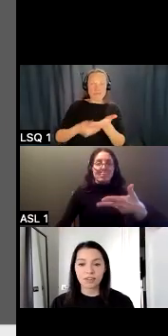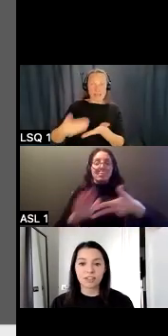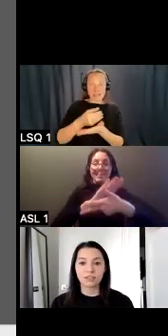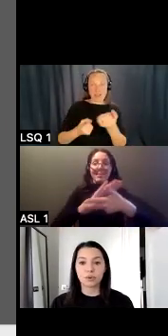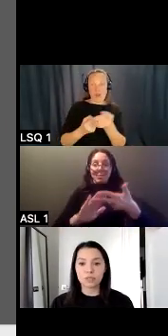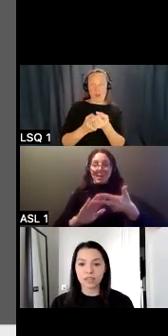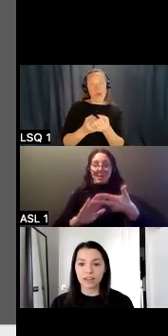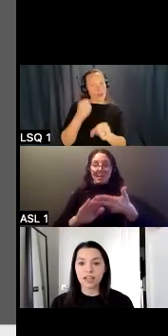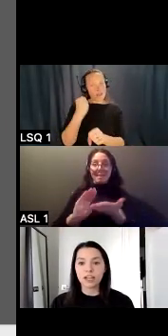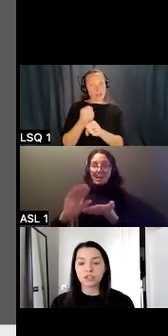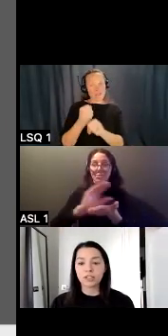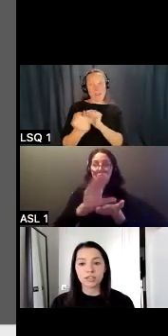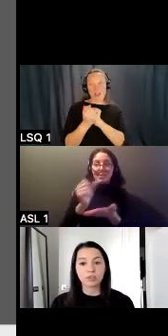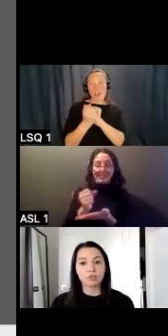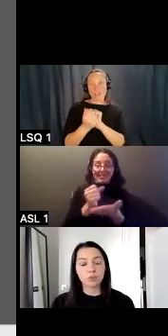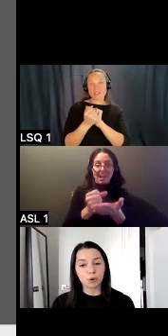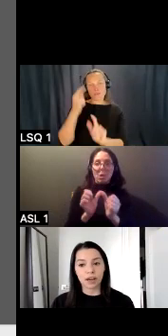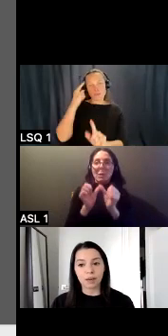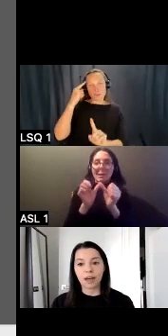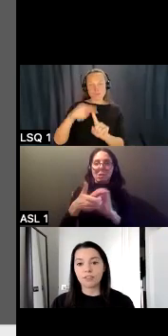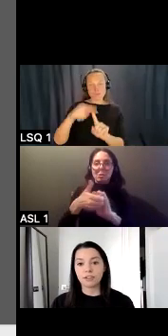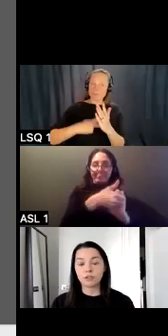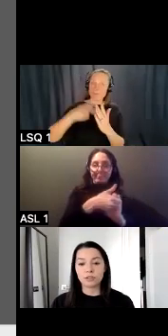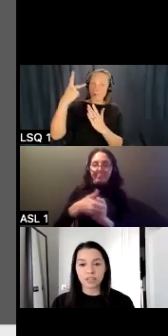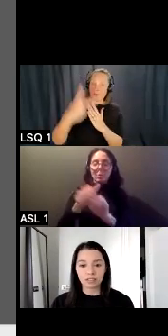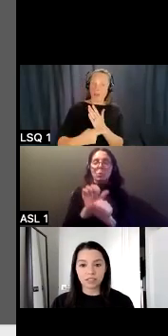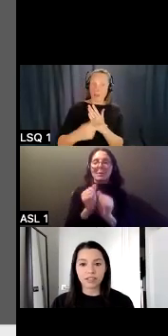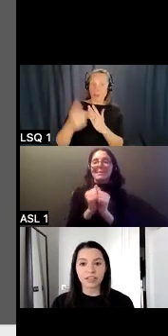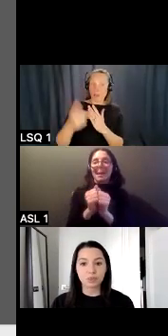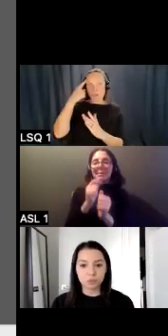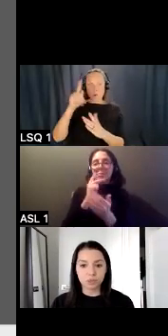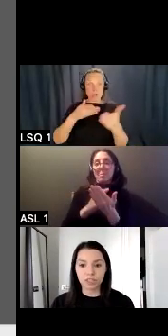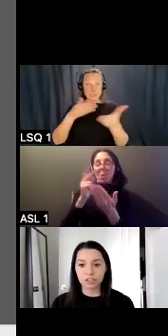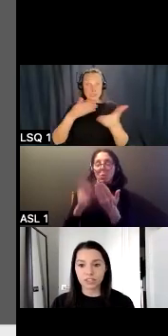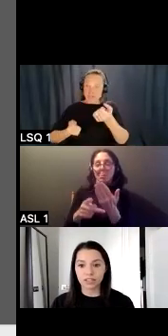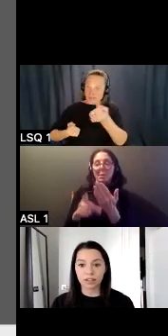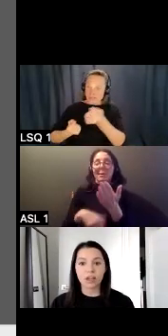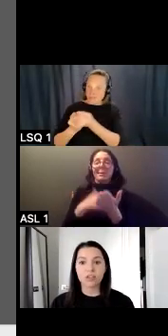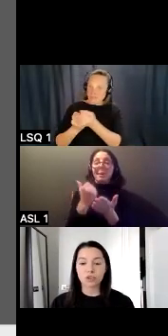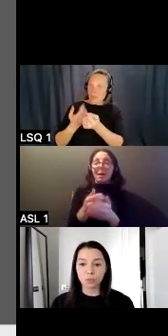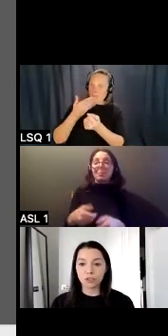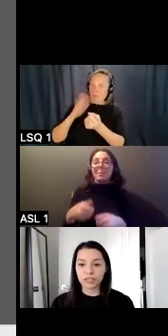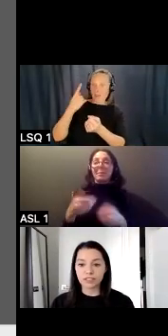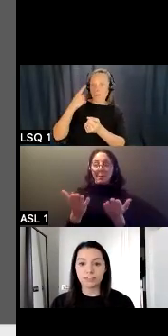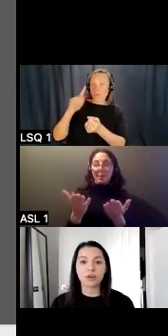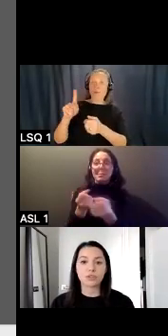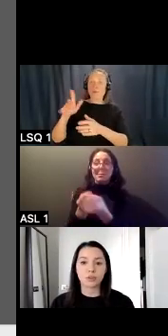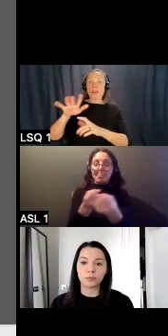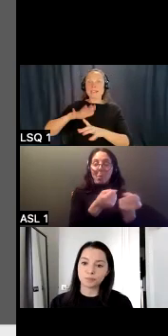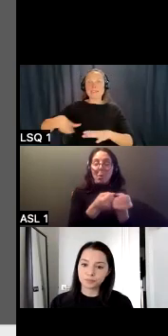will continue to work together in this program to be able to serve and